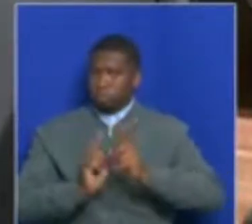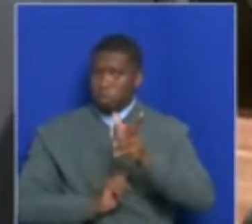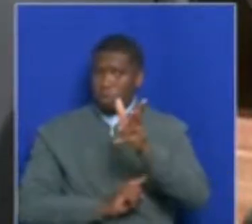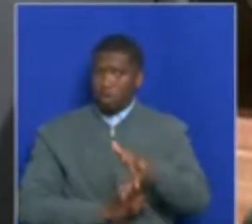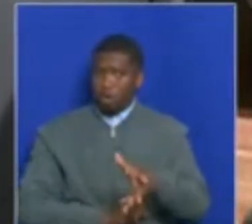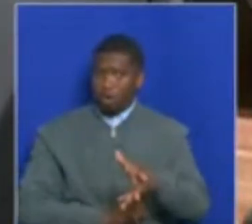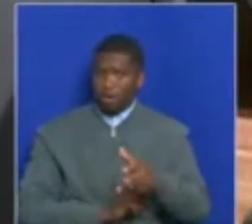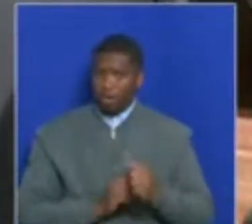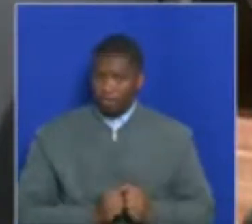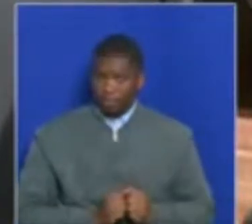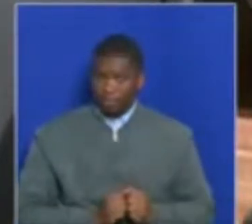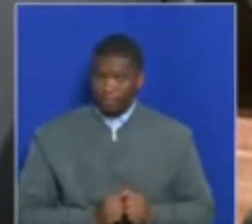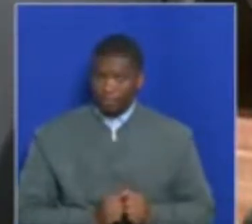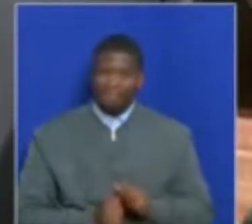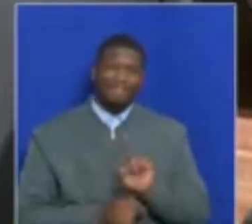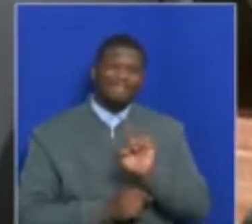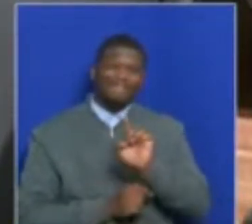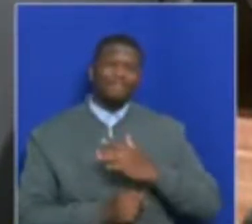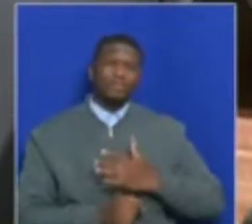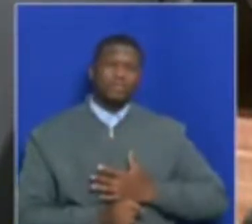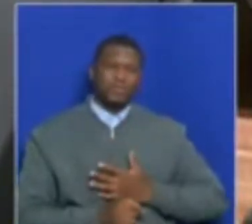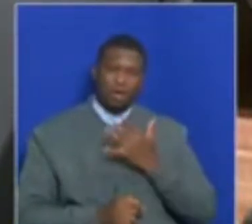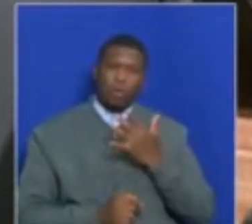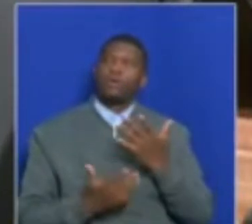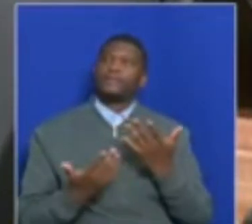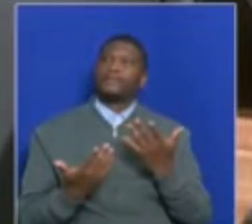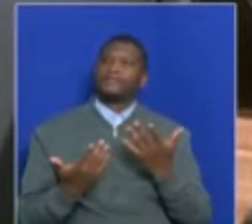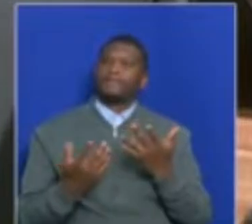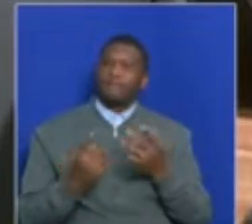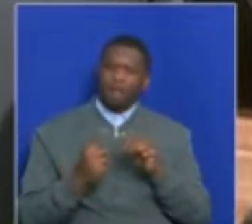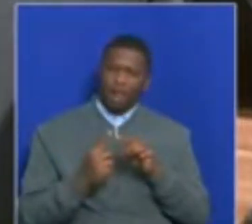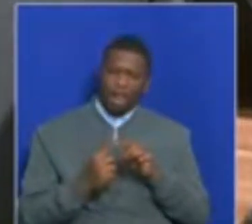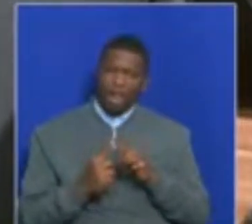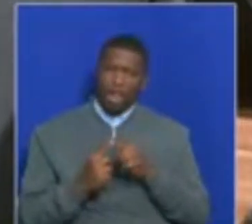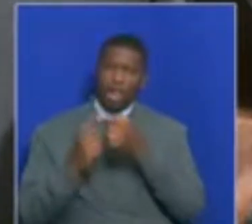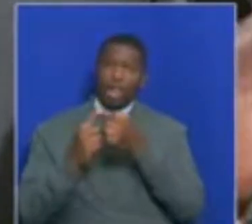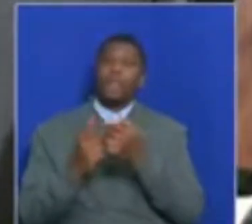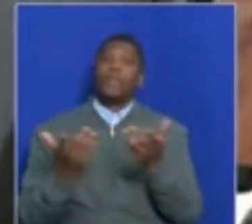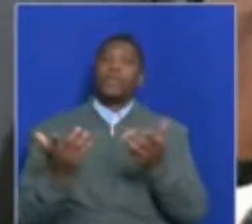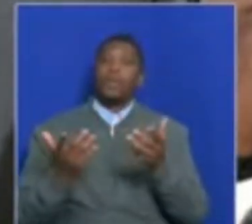But I do want to emphasize the point in paragraph 11 that